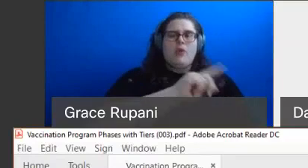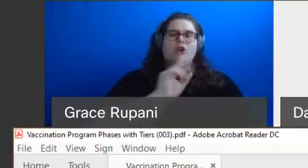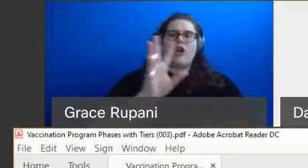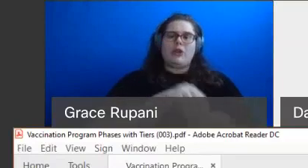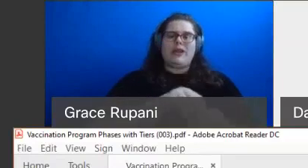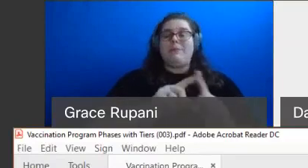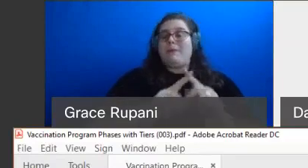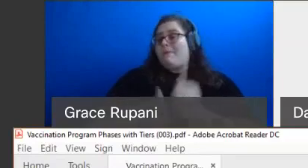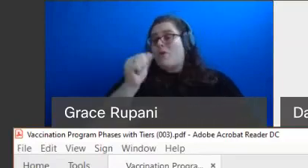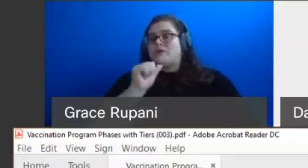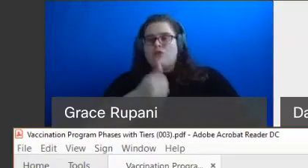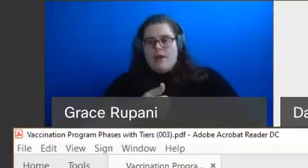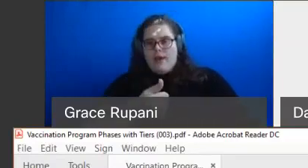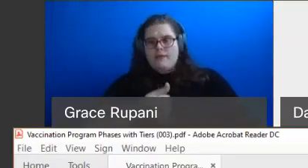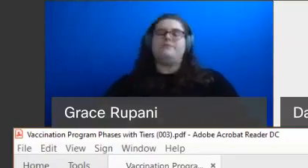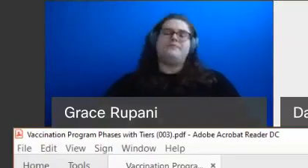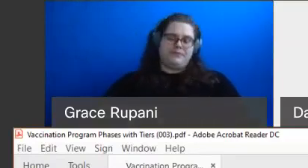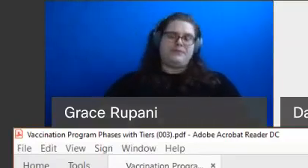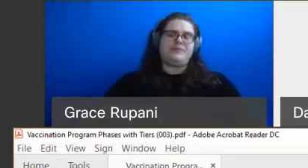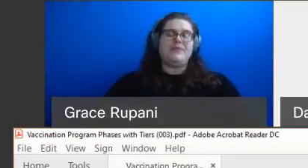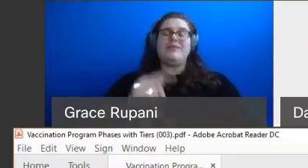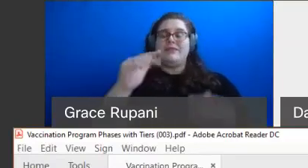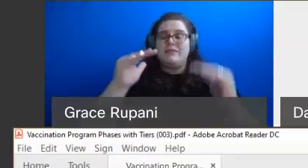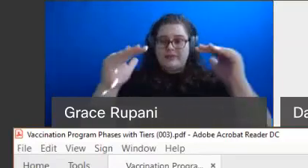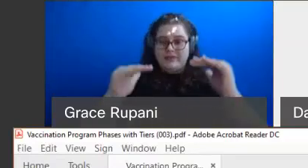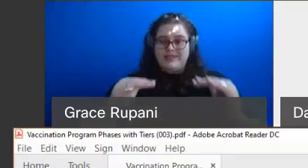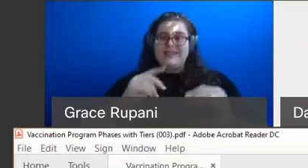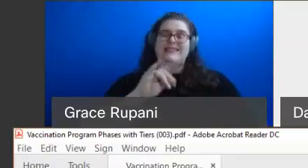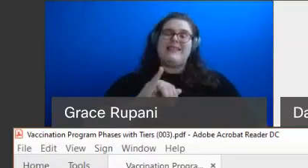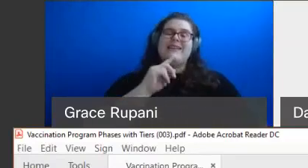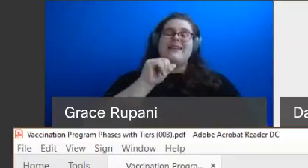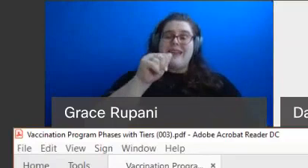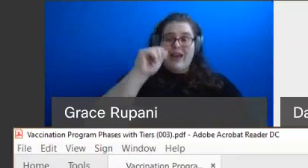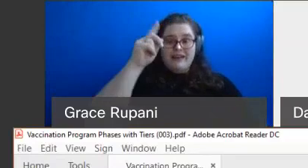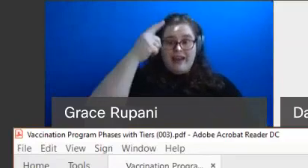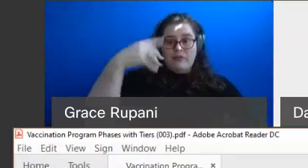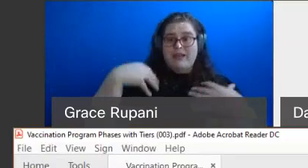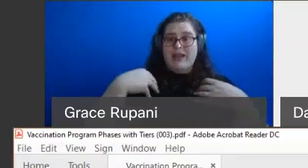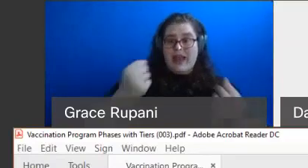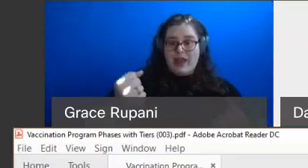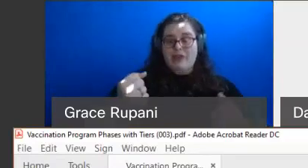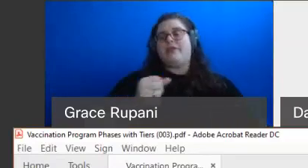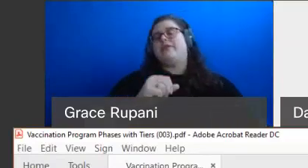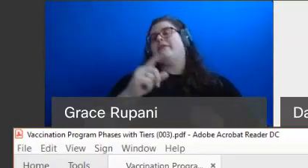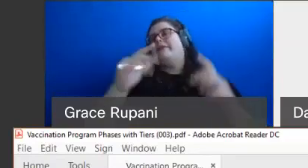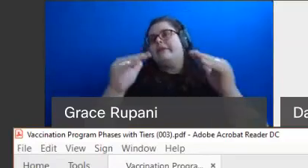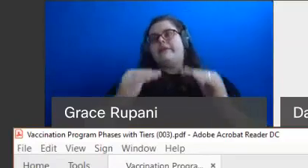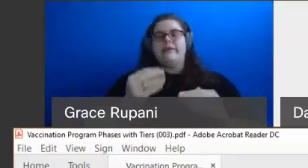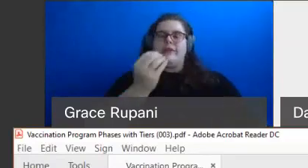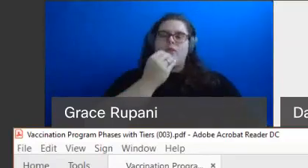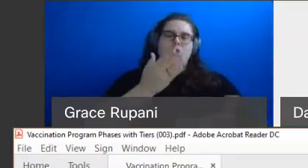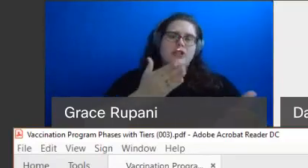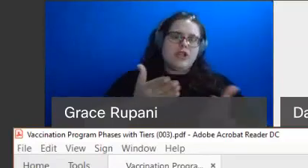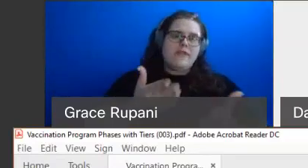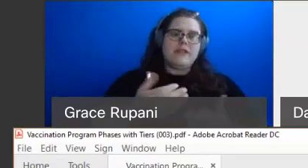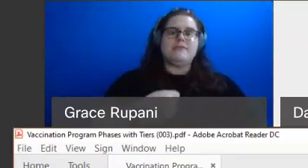work in food service, essential employees in non-governmental health, human service, and social service agencies, and